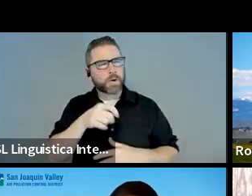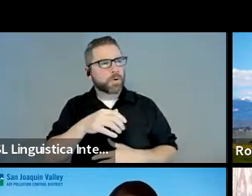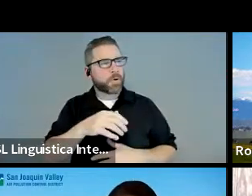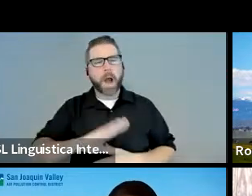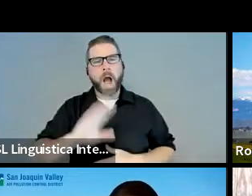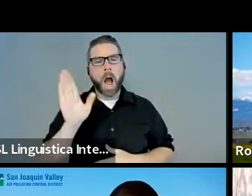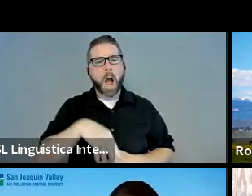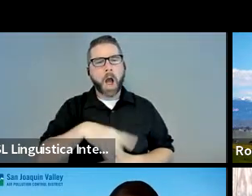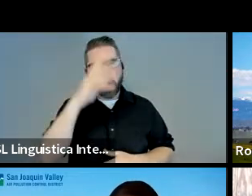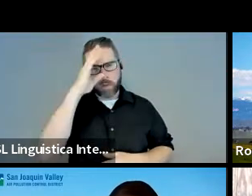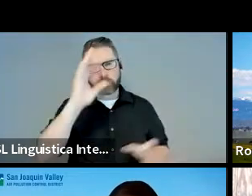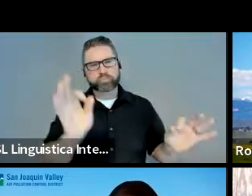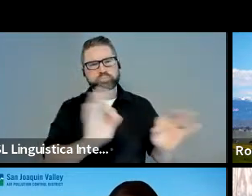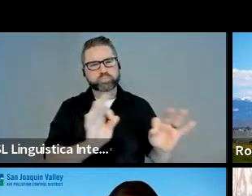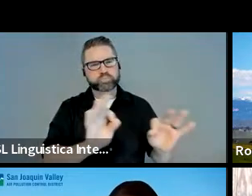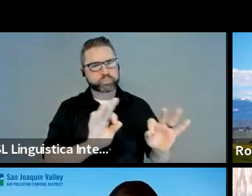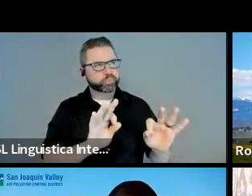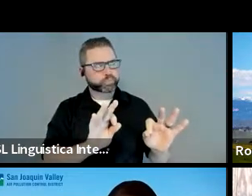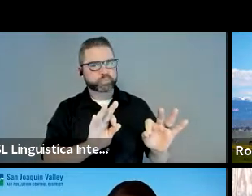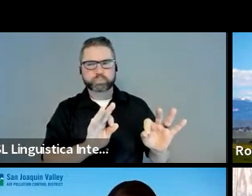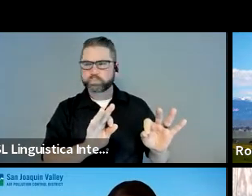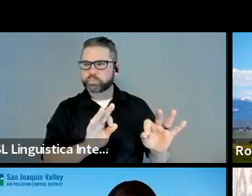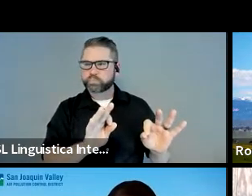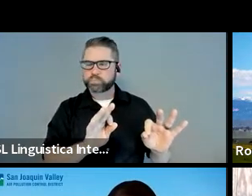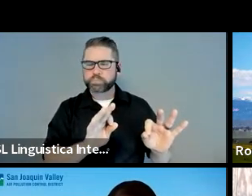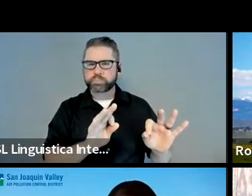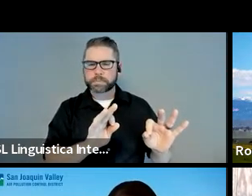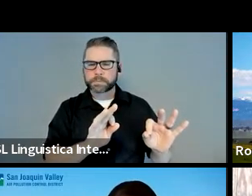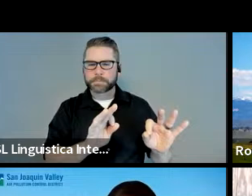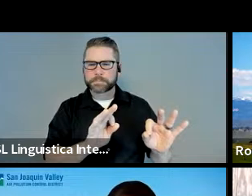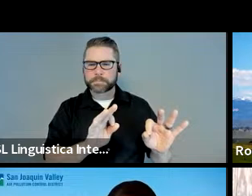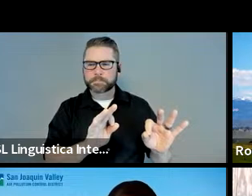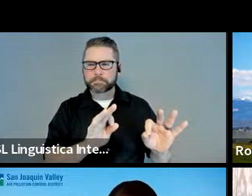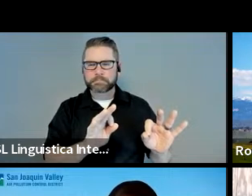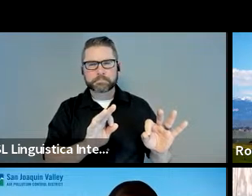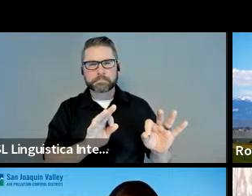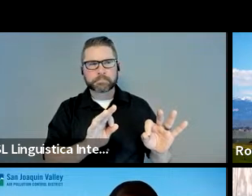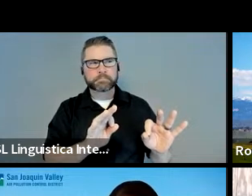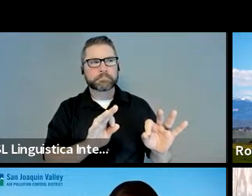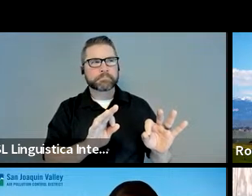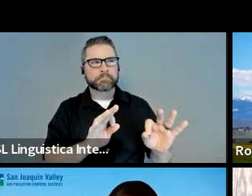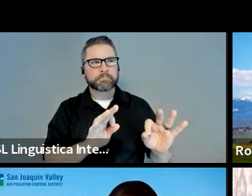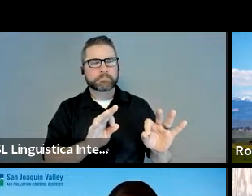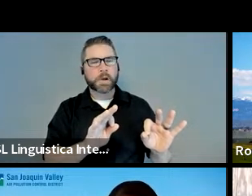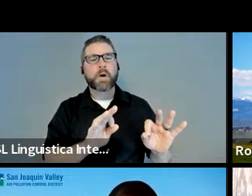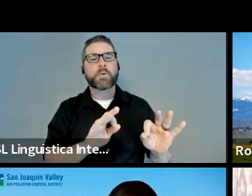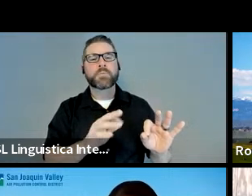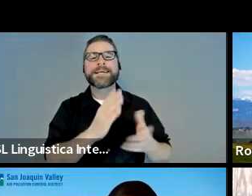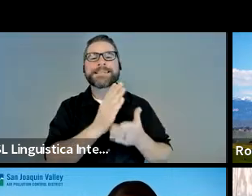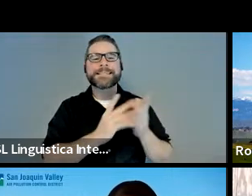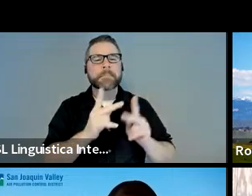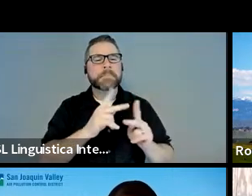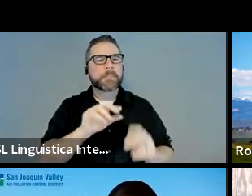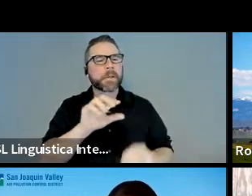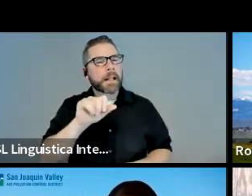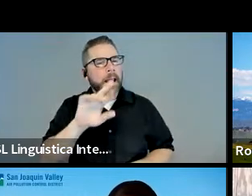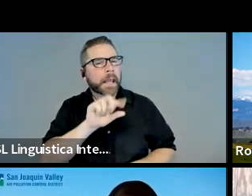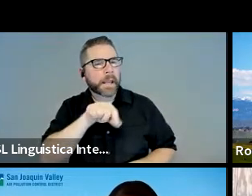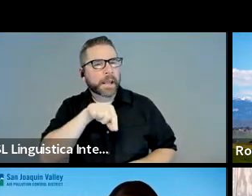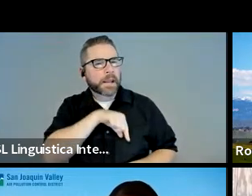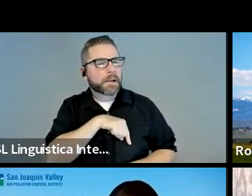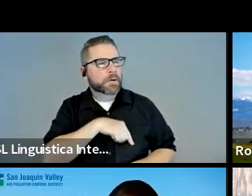to go because they have asthma, either they can't breathe, either they